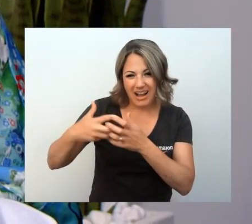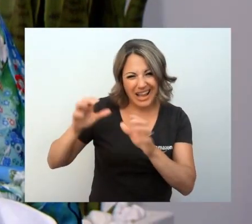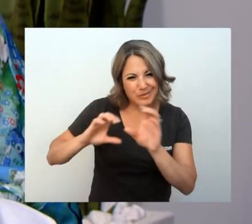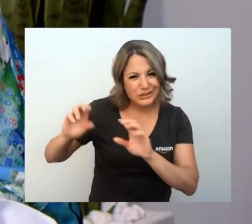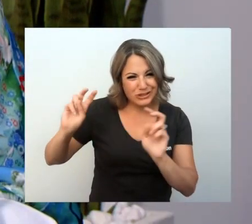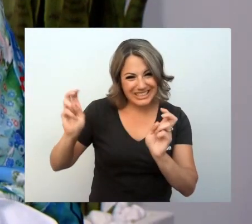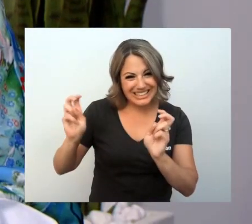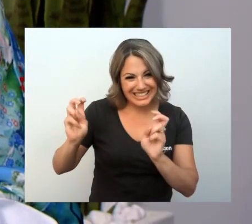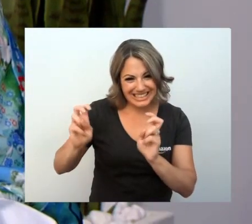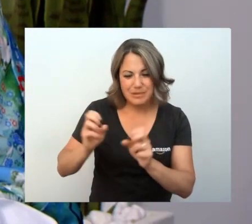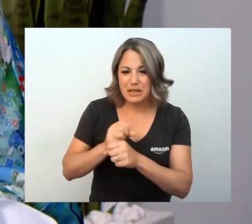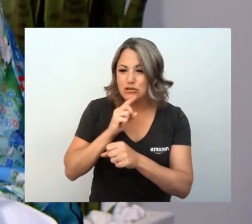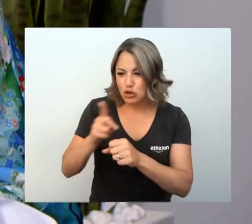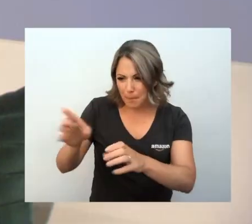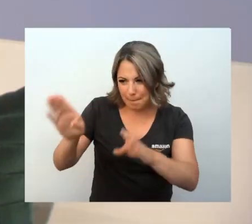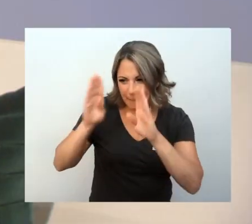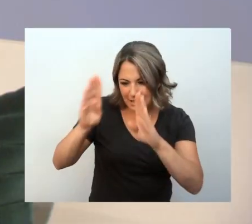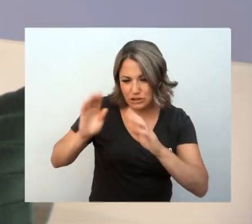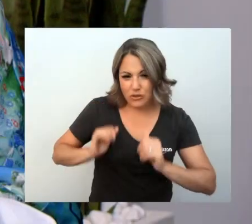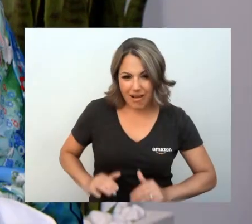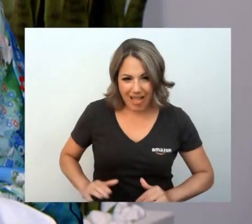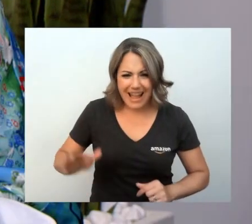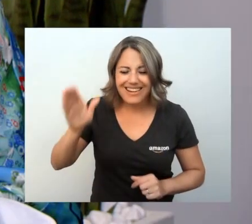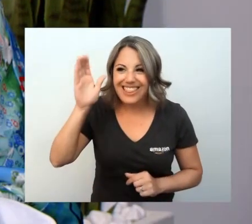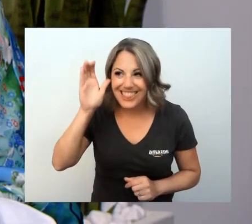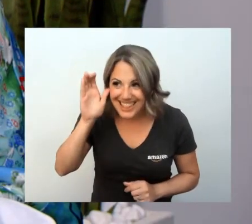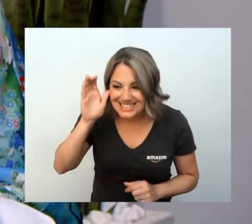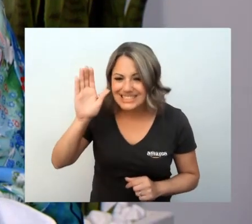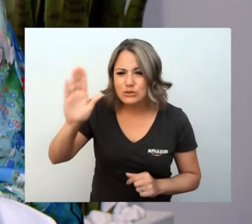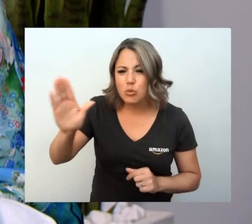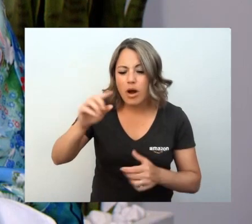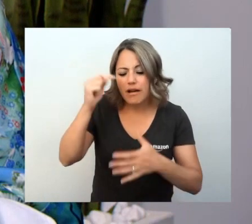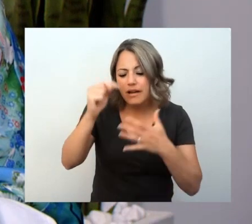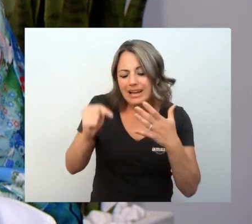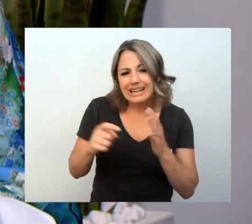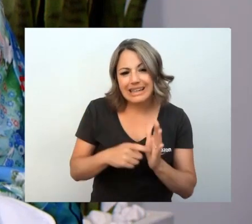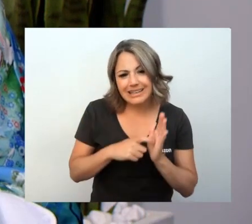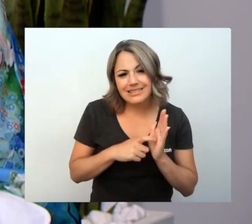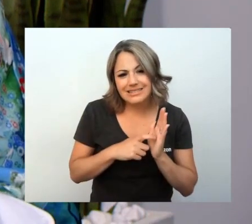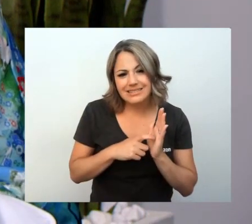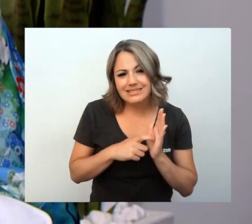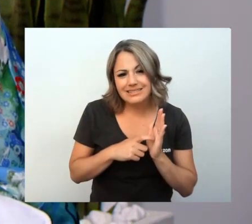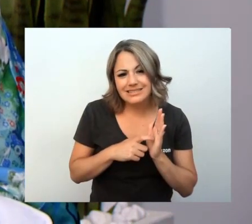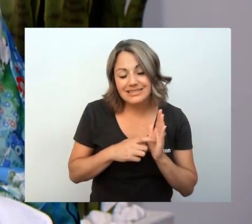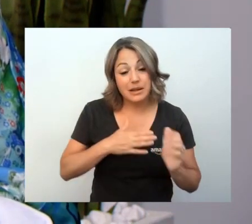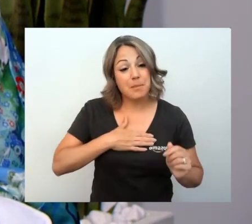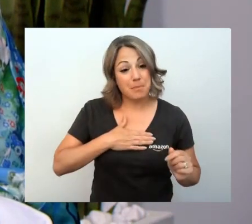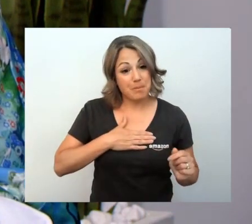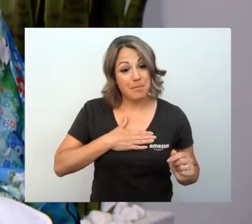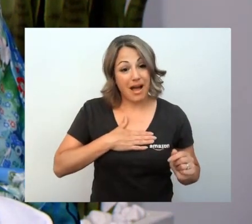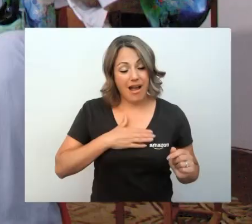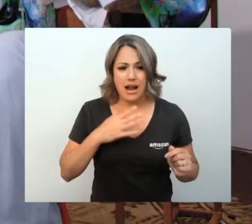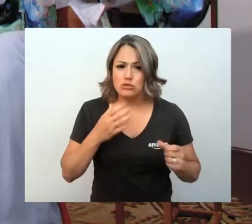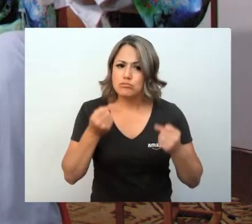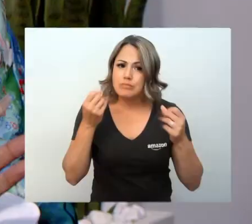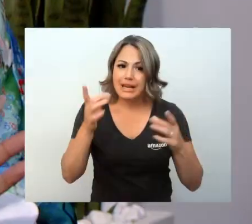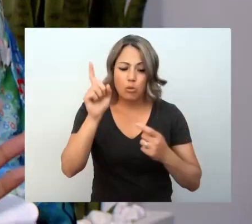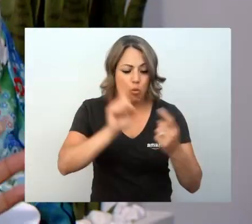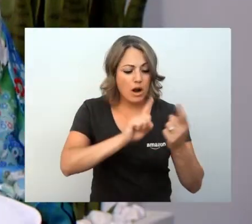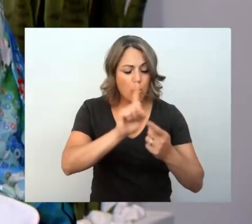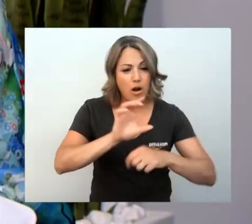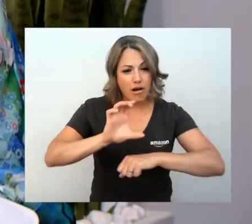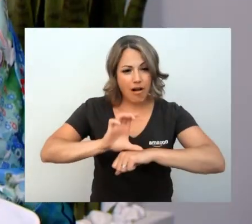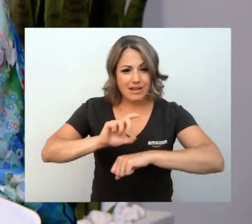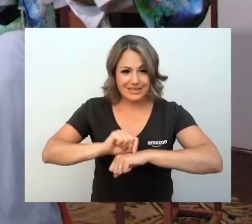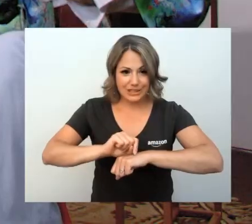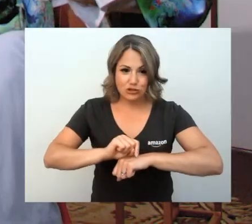your client or customer, listening to their needs. In my case, I do a lot of one-on-one consultations and now